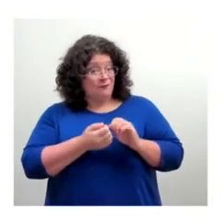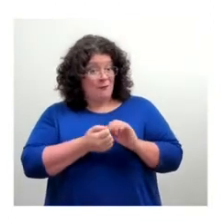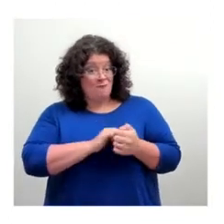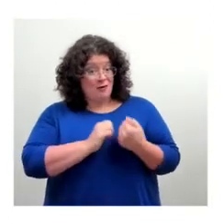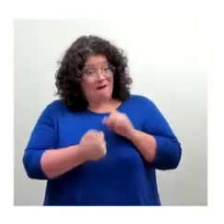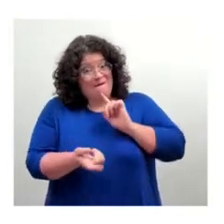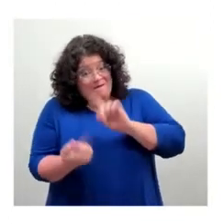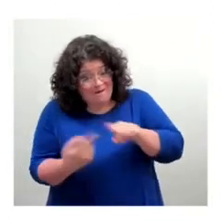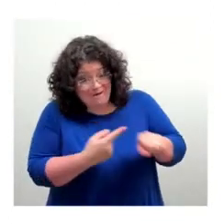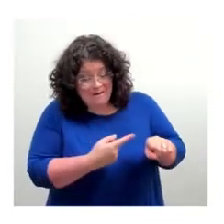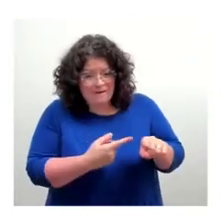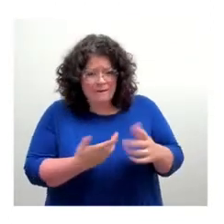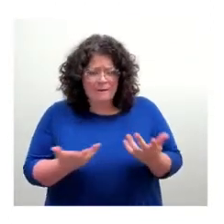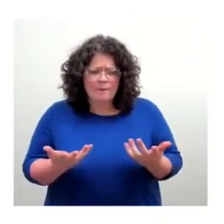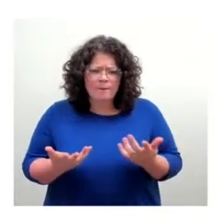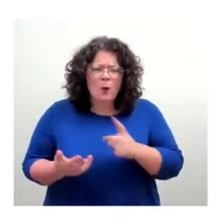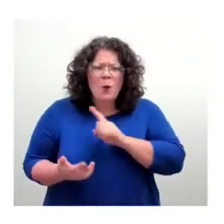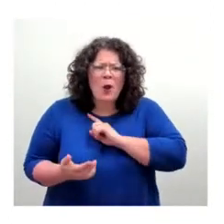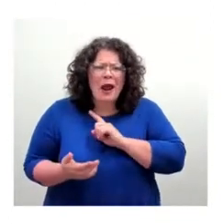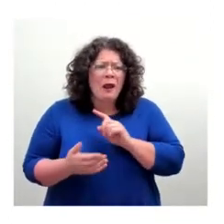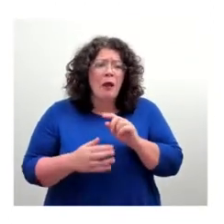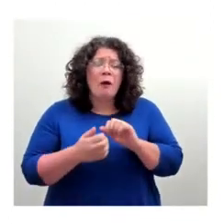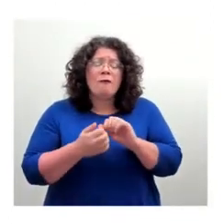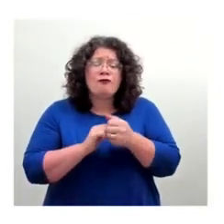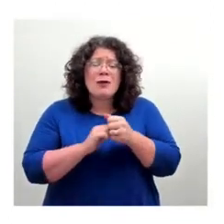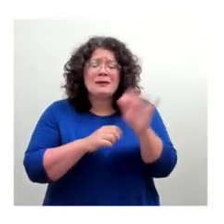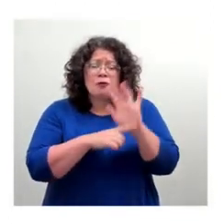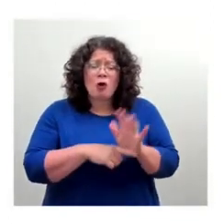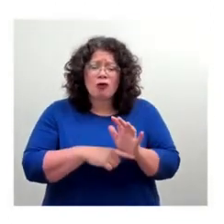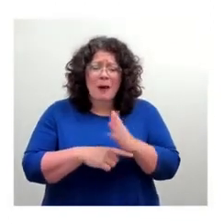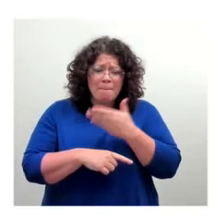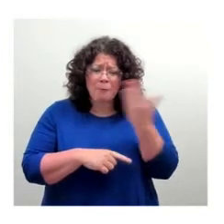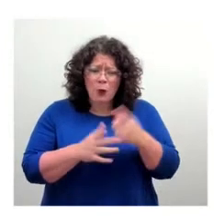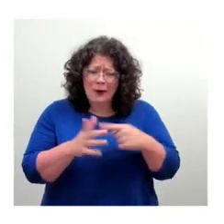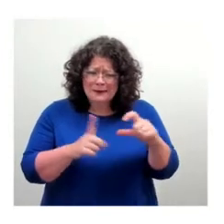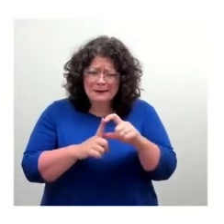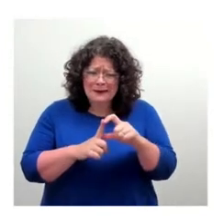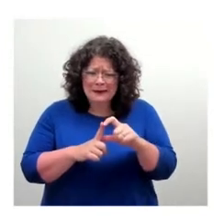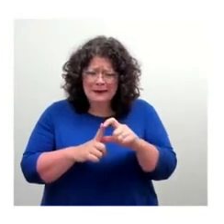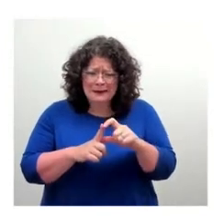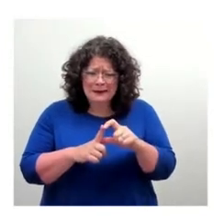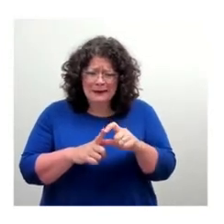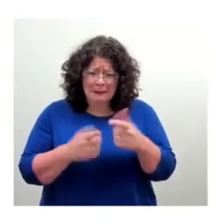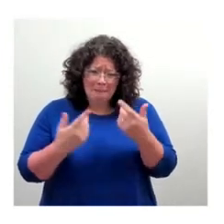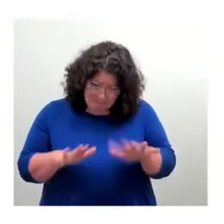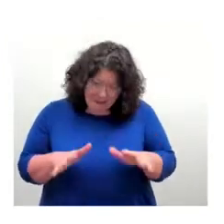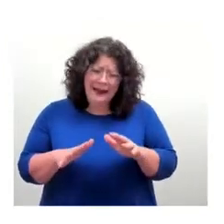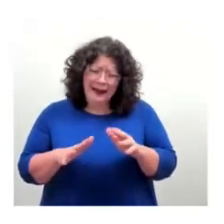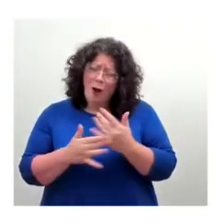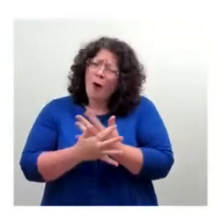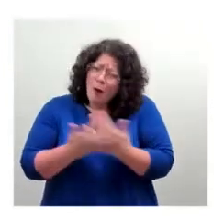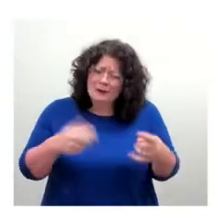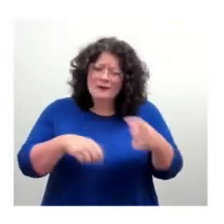Channel 4, it's been on Channel 5 with description, but still not available. So definitely a need for more collaboration.